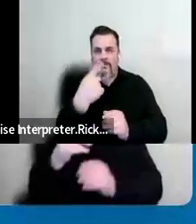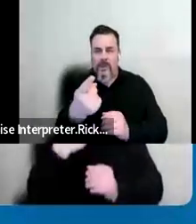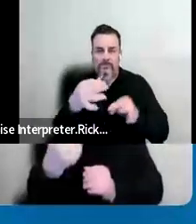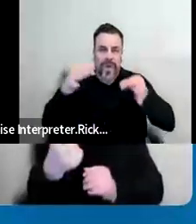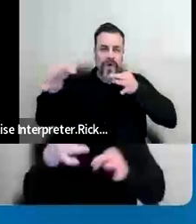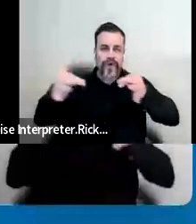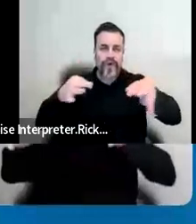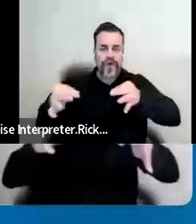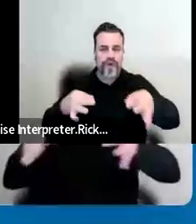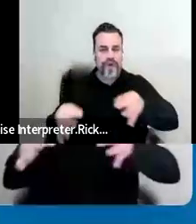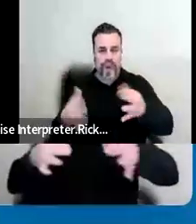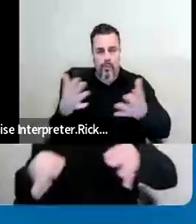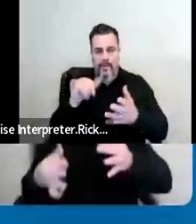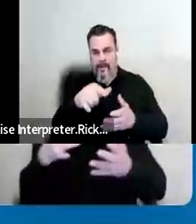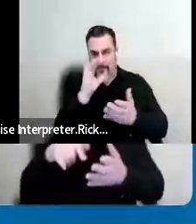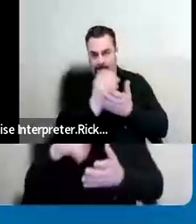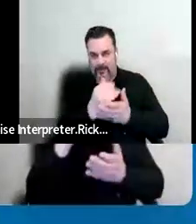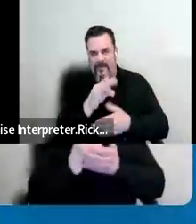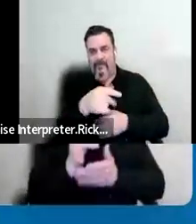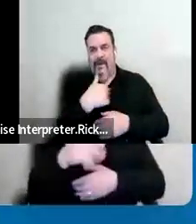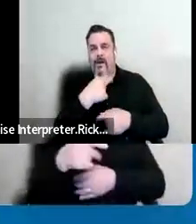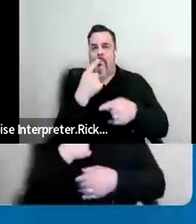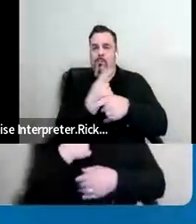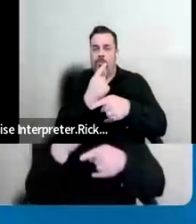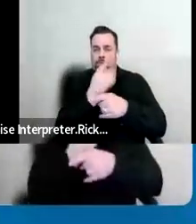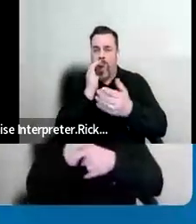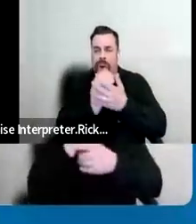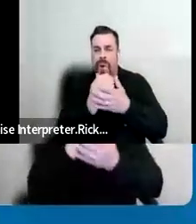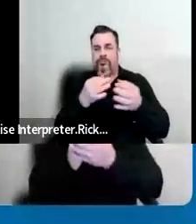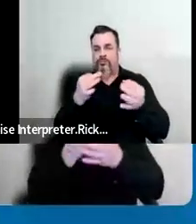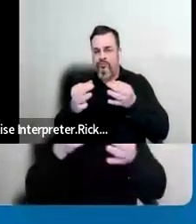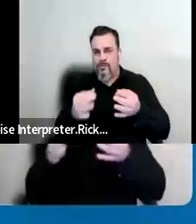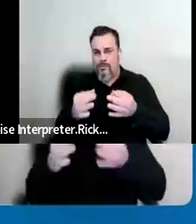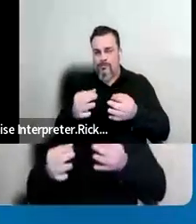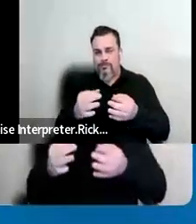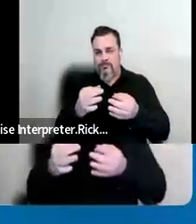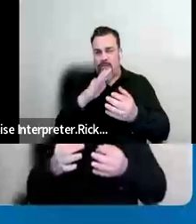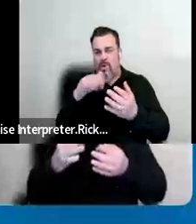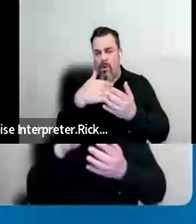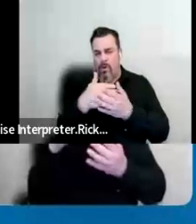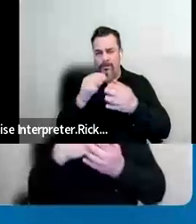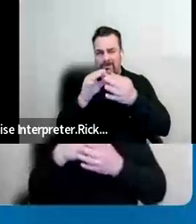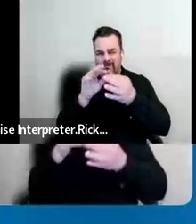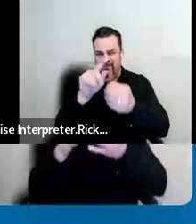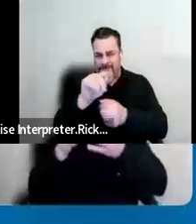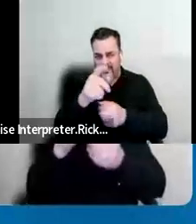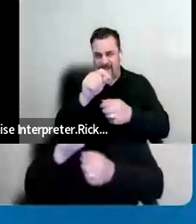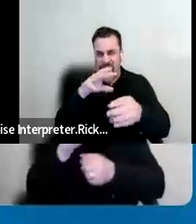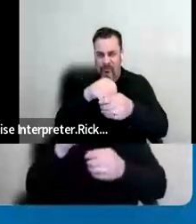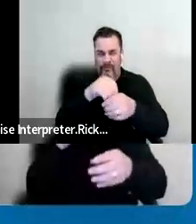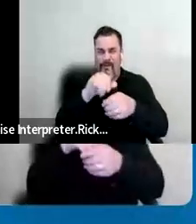image was if it had the appropriate image description or alt text included in the